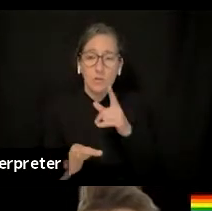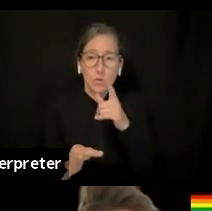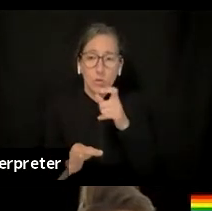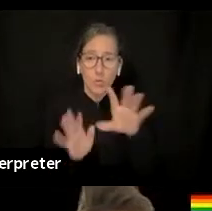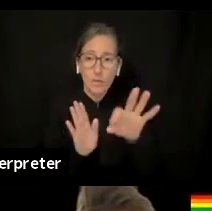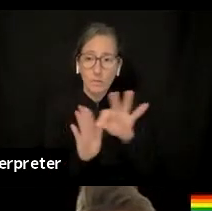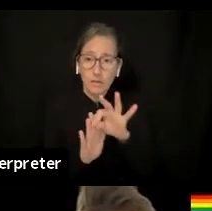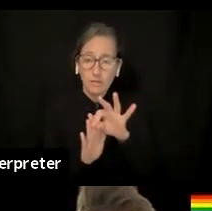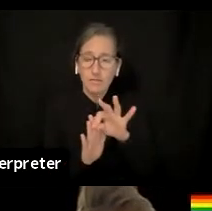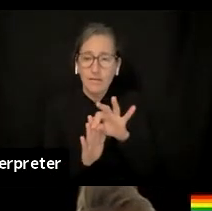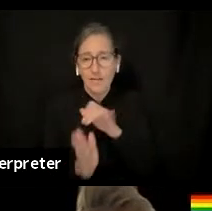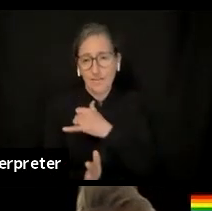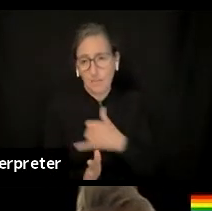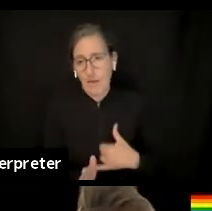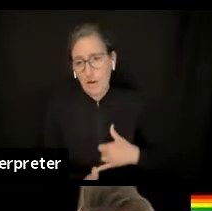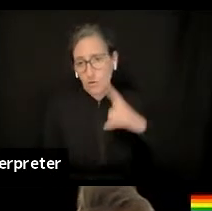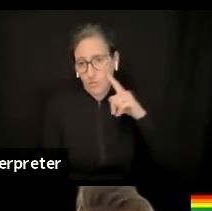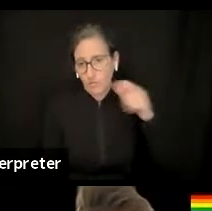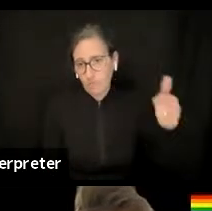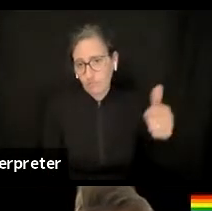of the mayor.